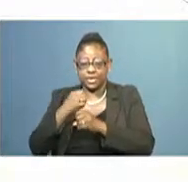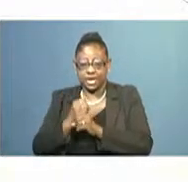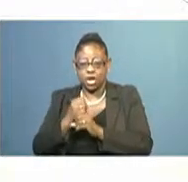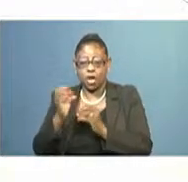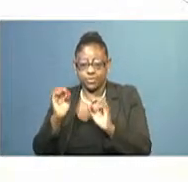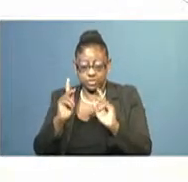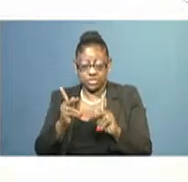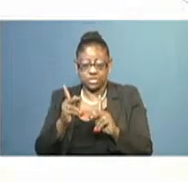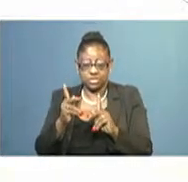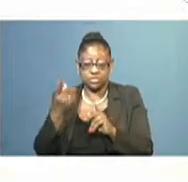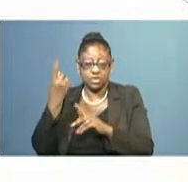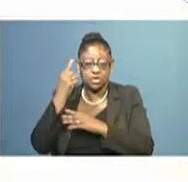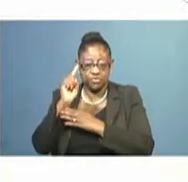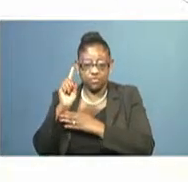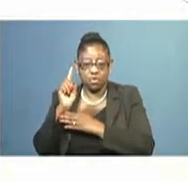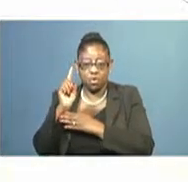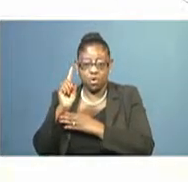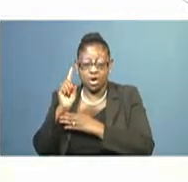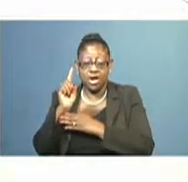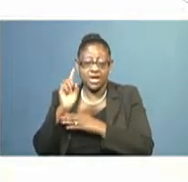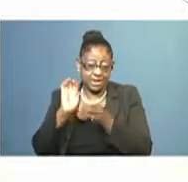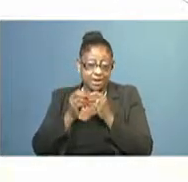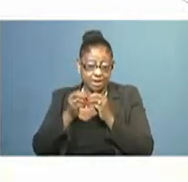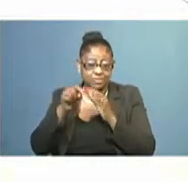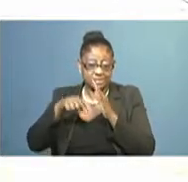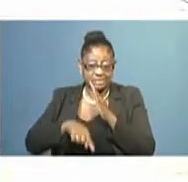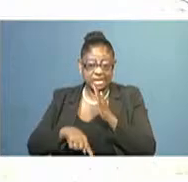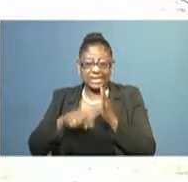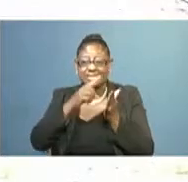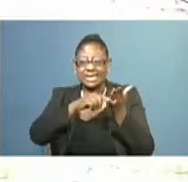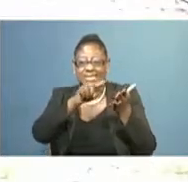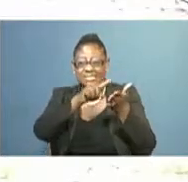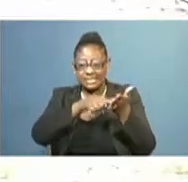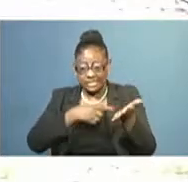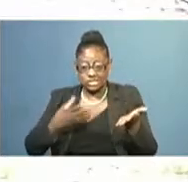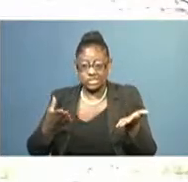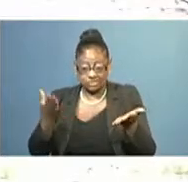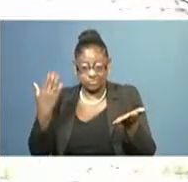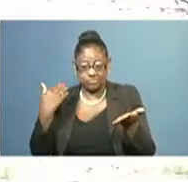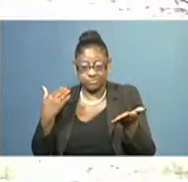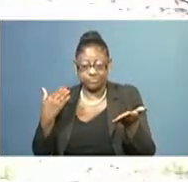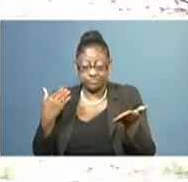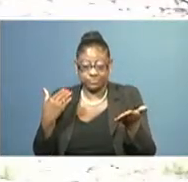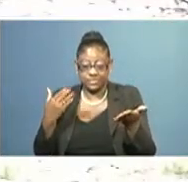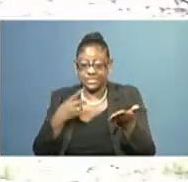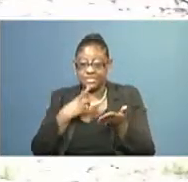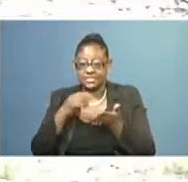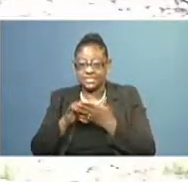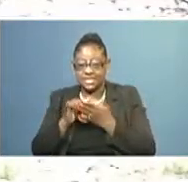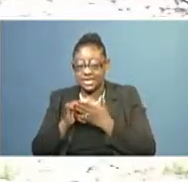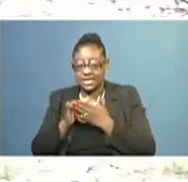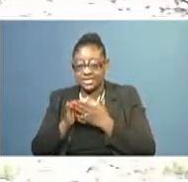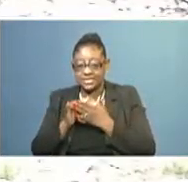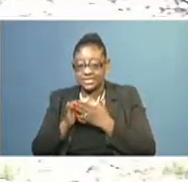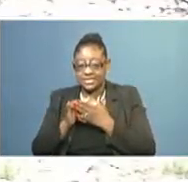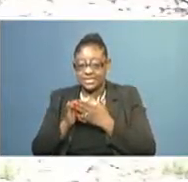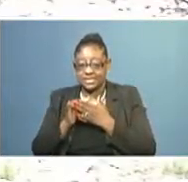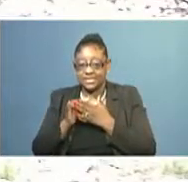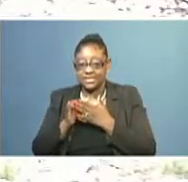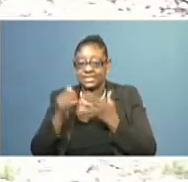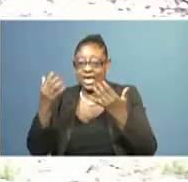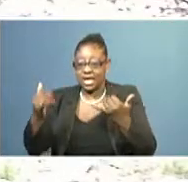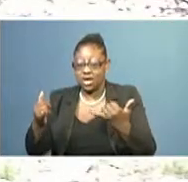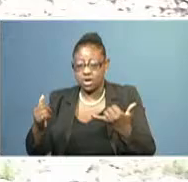for reductions in numbers or even cancellations at this point in time. The elevation takes away